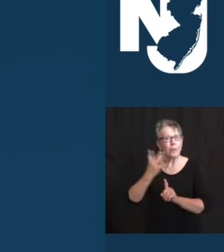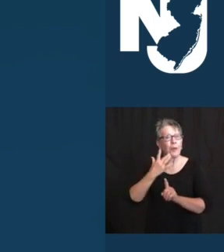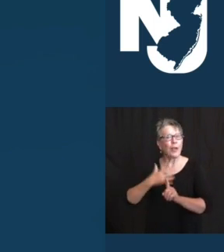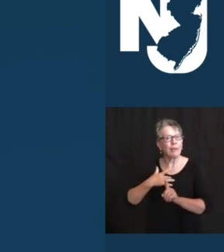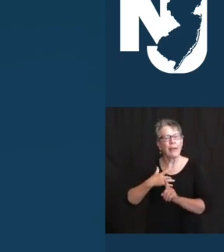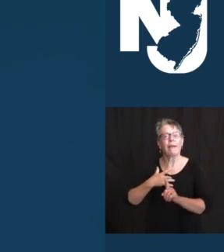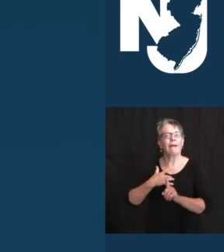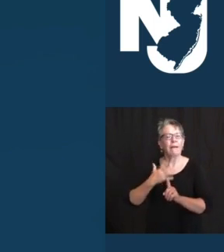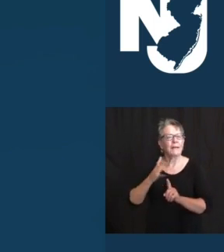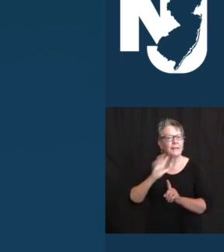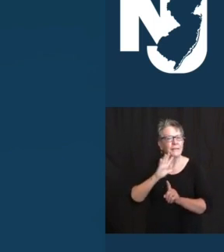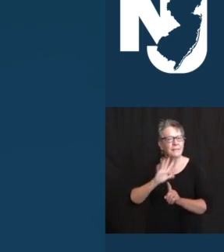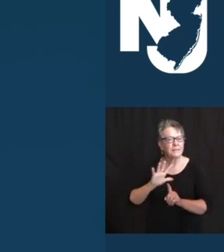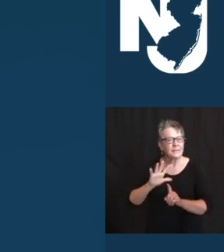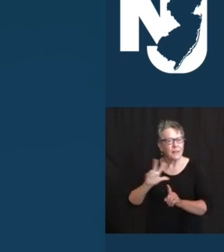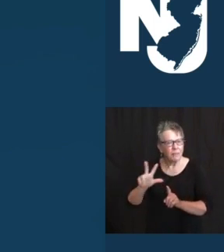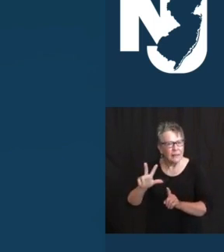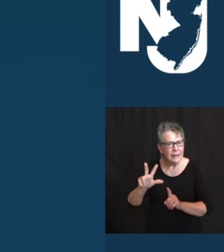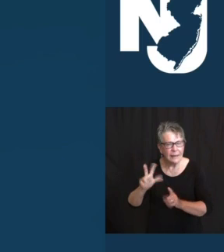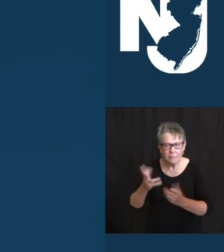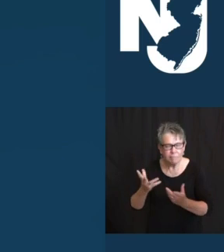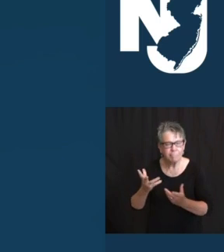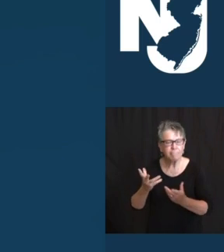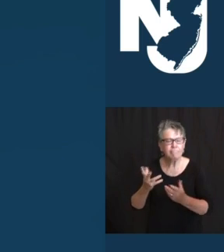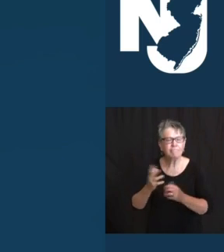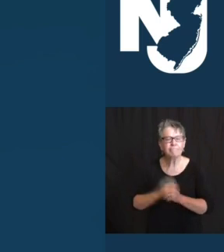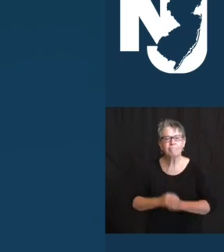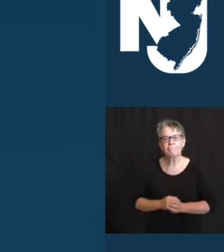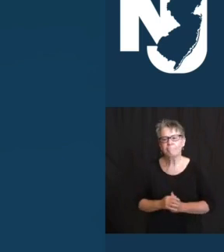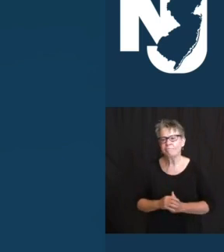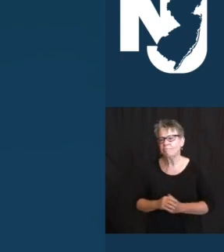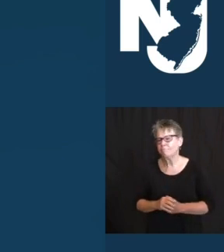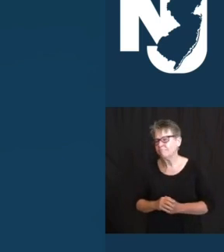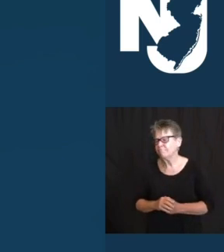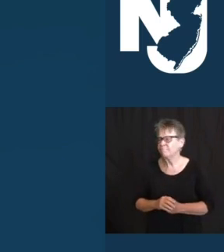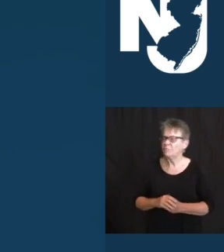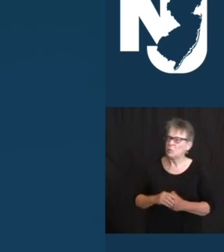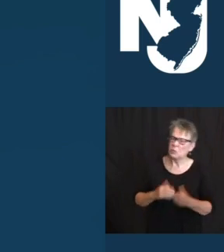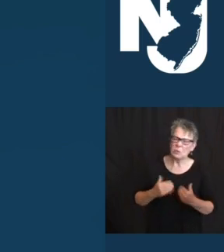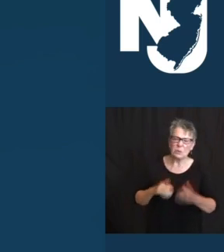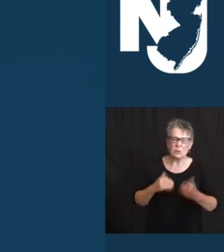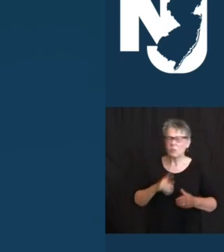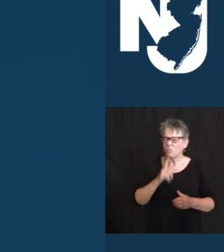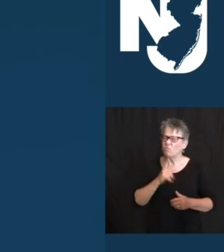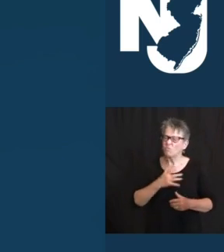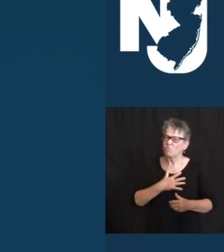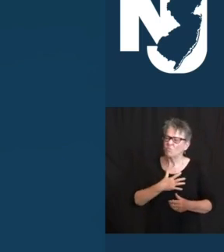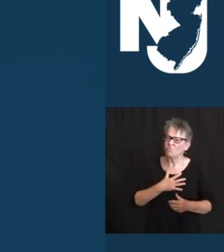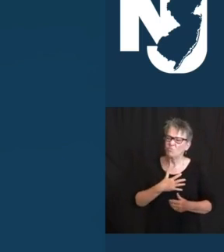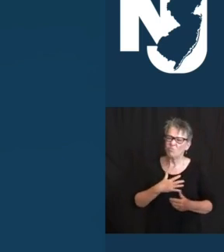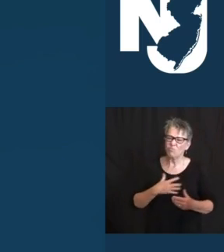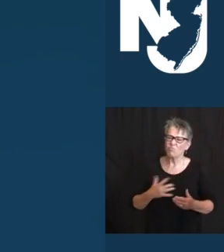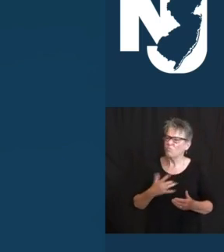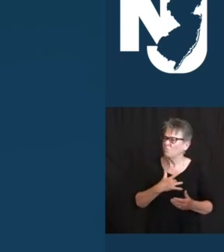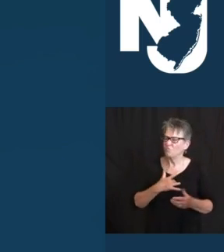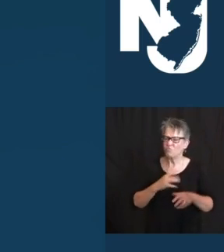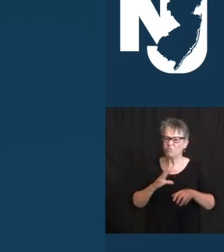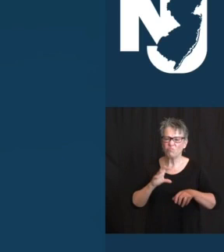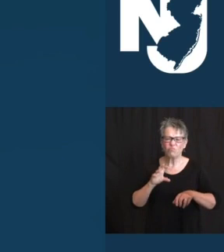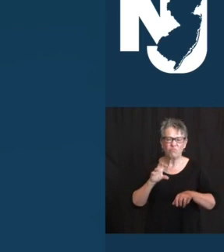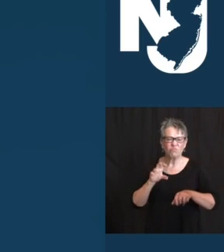your predecessor now runs, has paid a huge price, both in patients and in staff throughout this